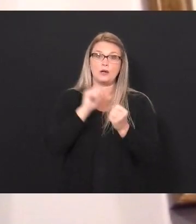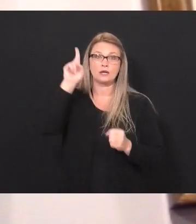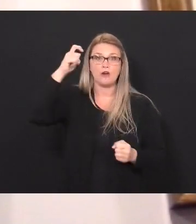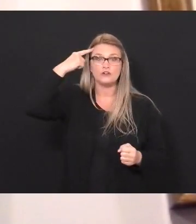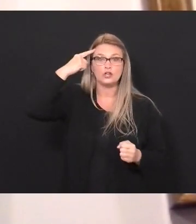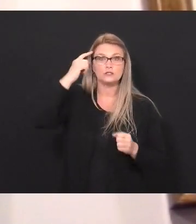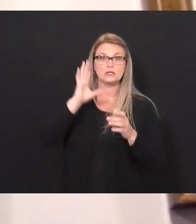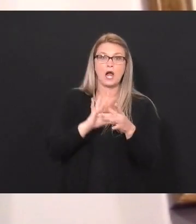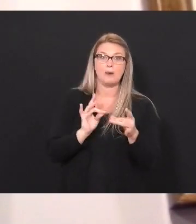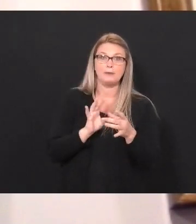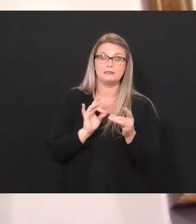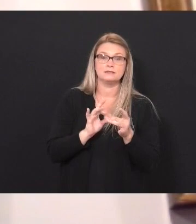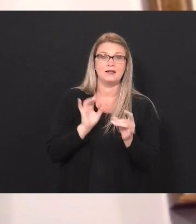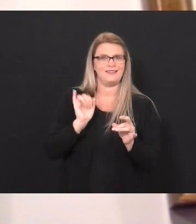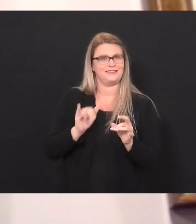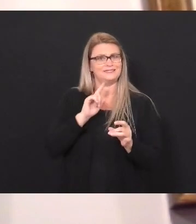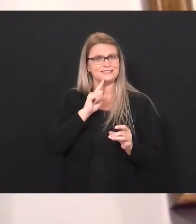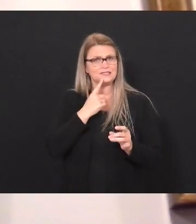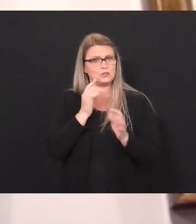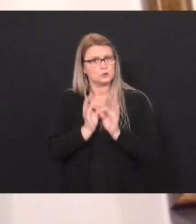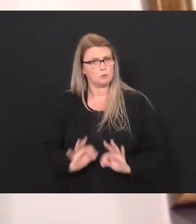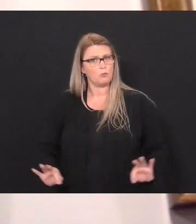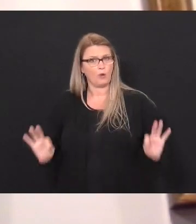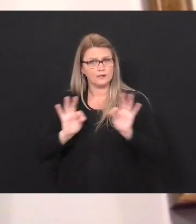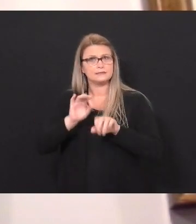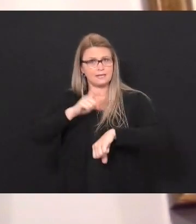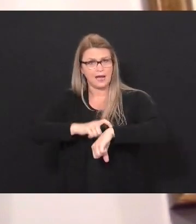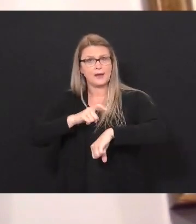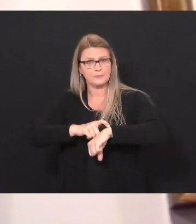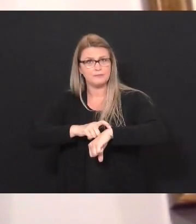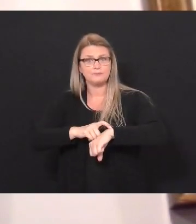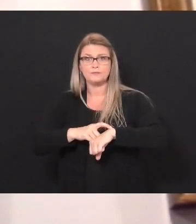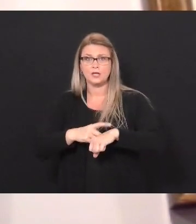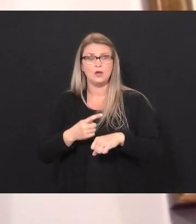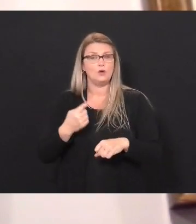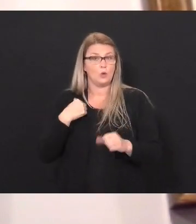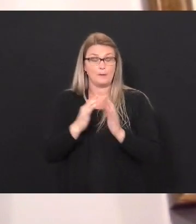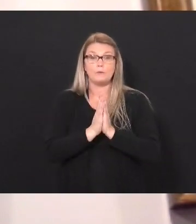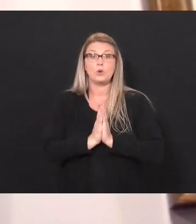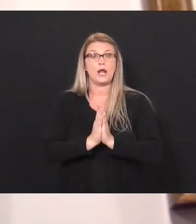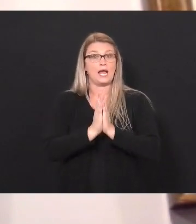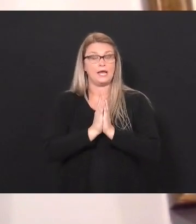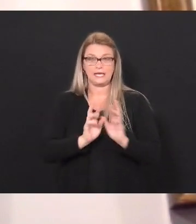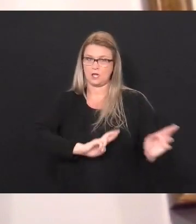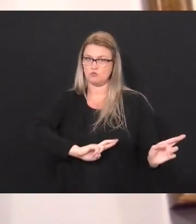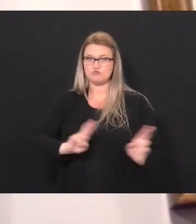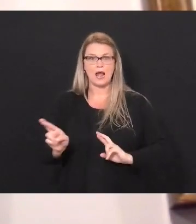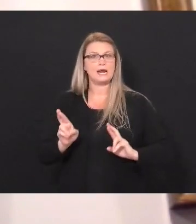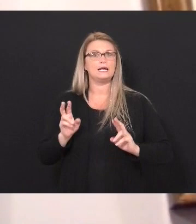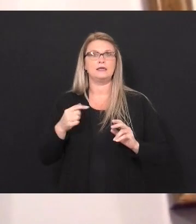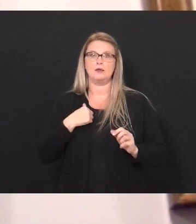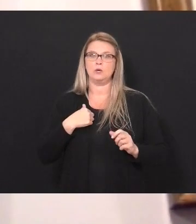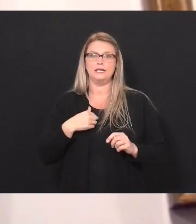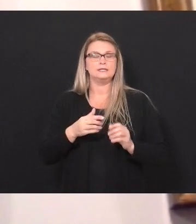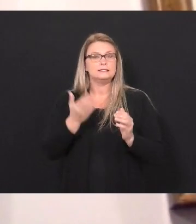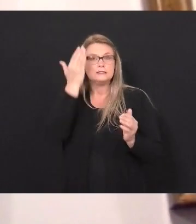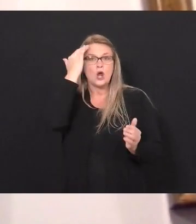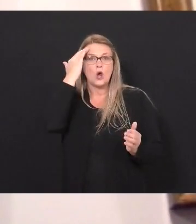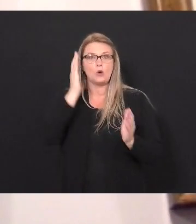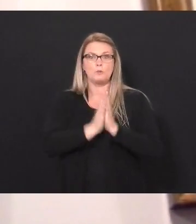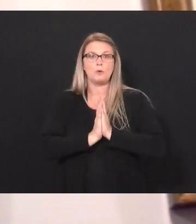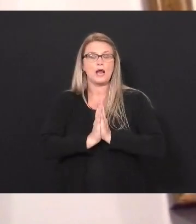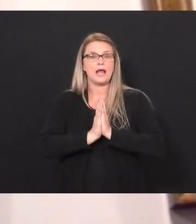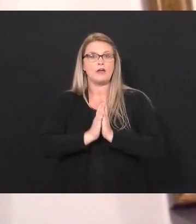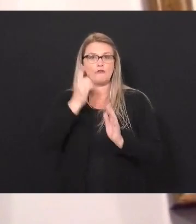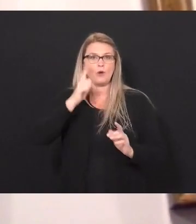a very serious time. We pray and send love and send our best wishes to people in this country